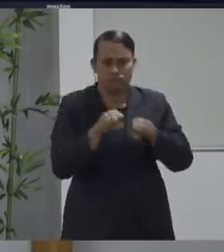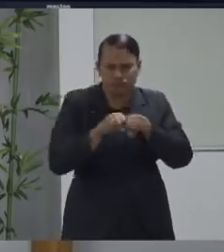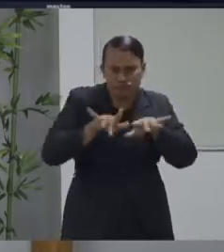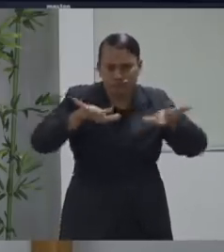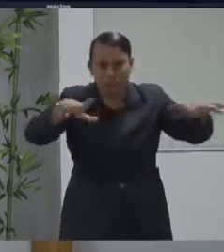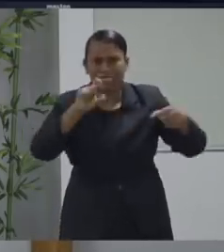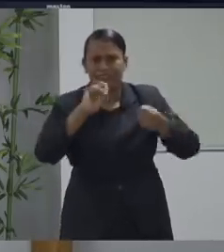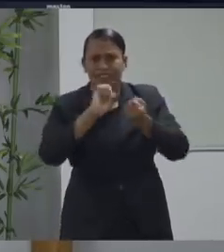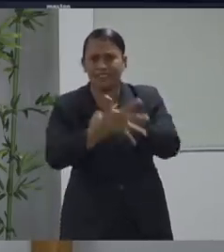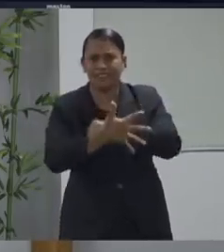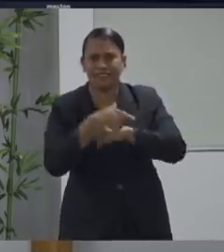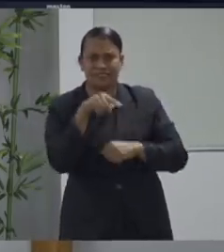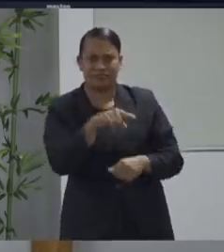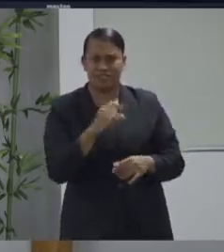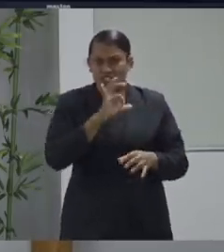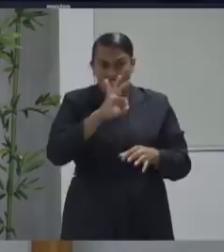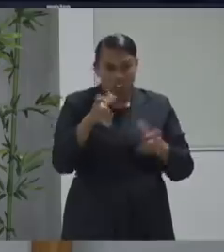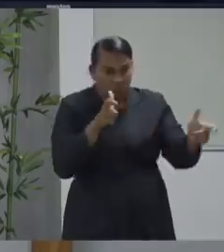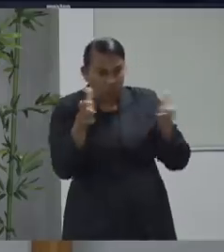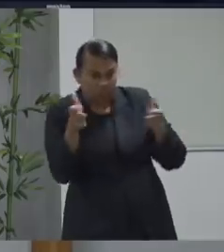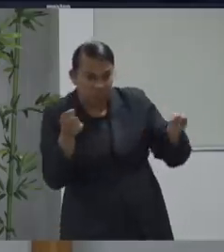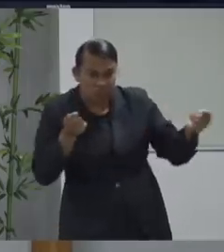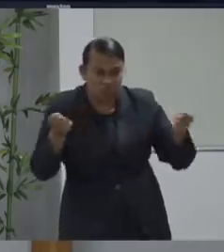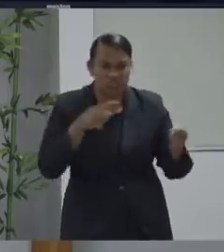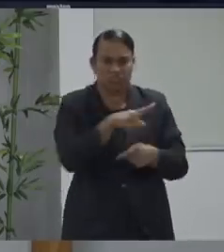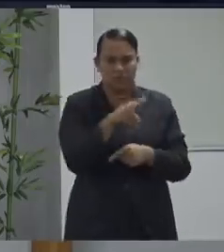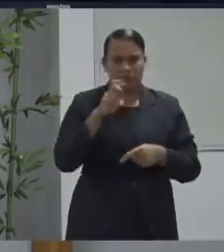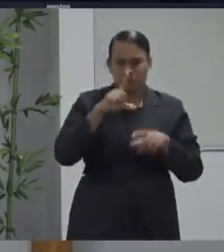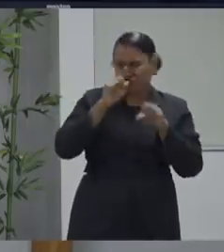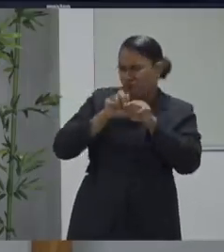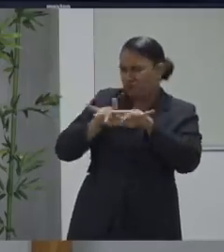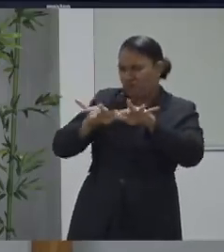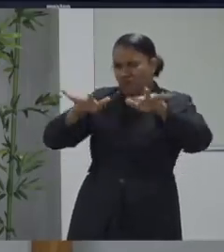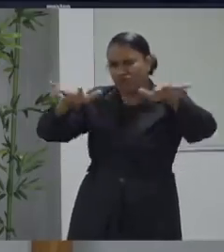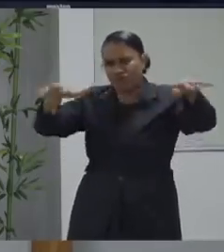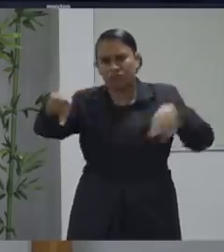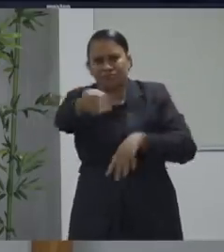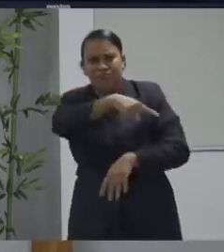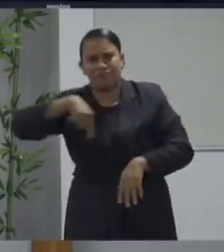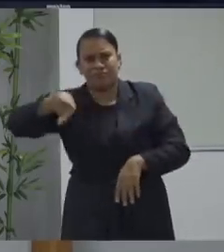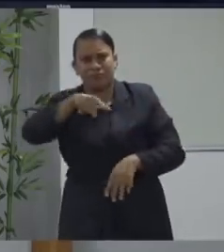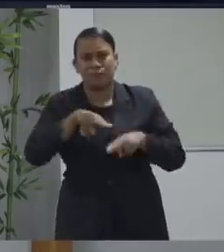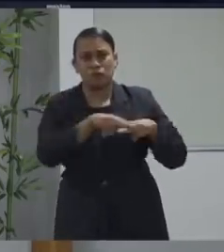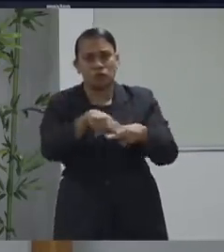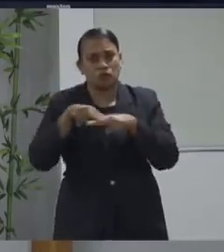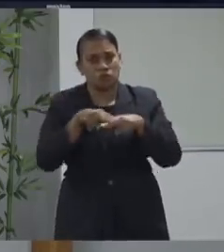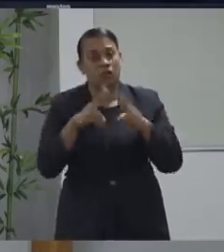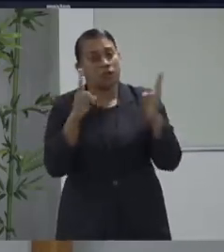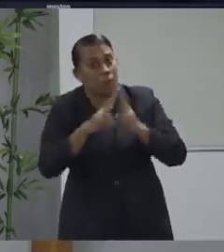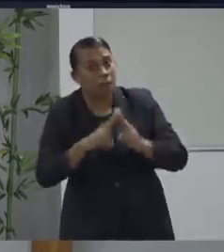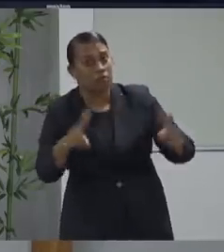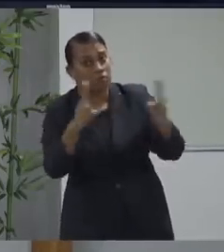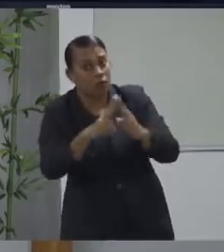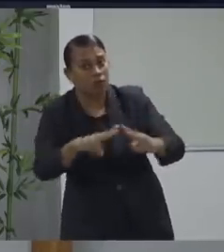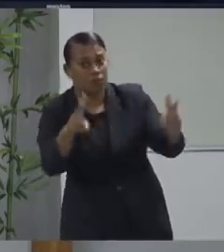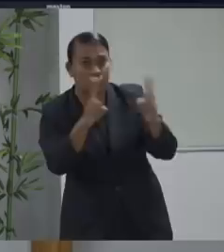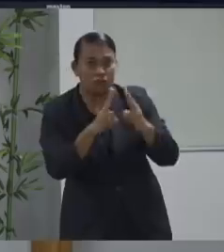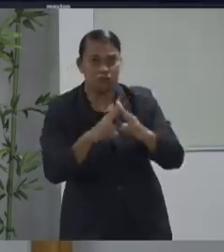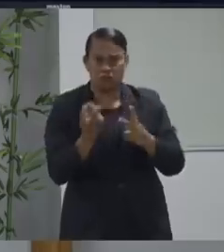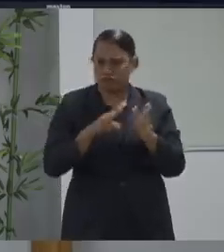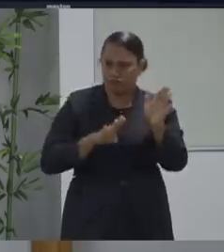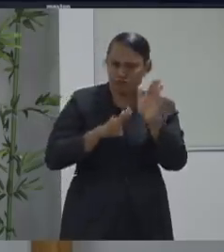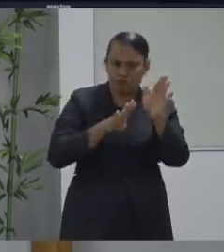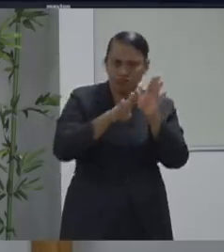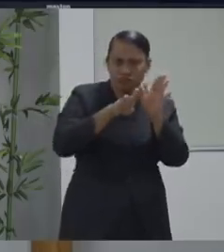the virus can spread in an exponential rate. Case numbers double and double and double, claiming